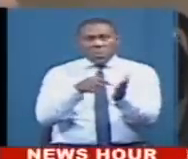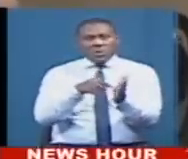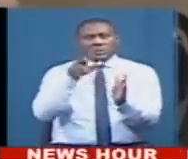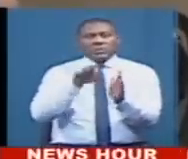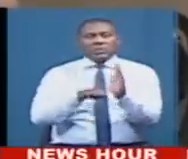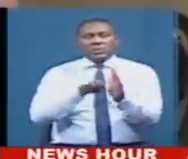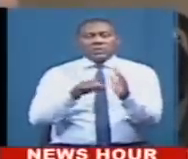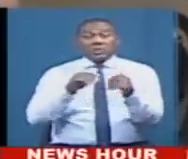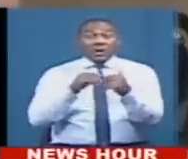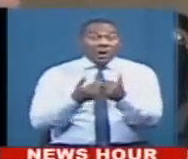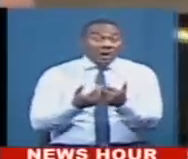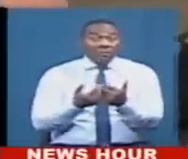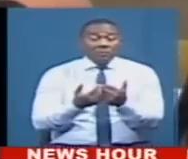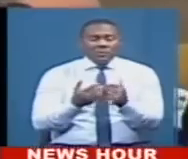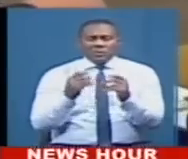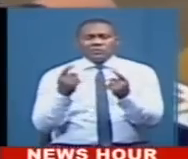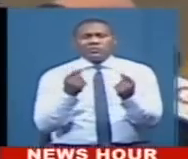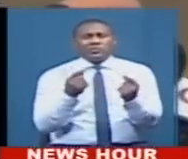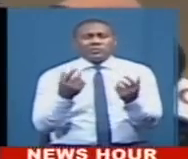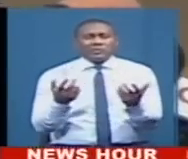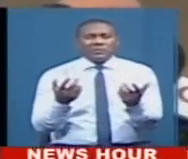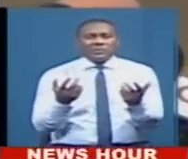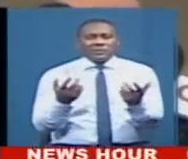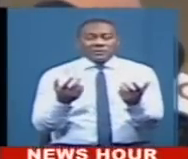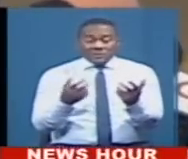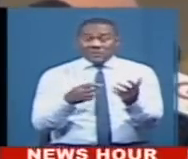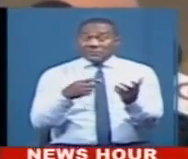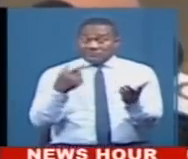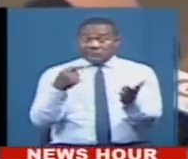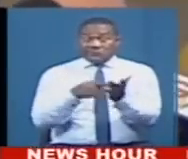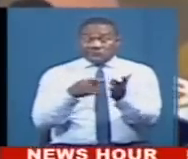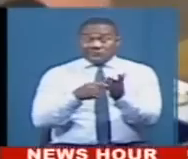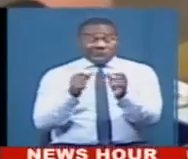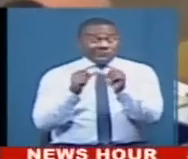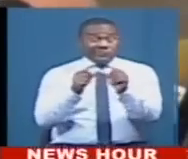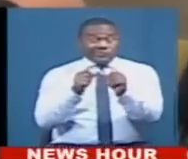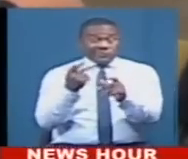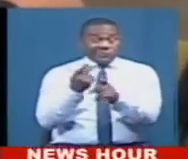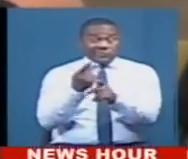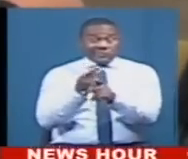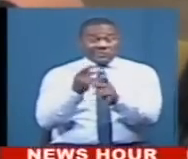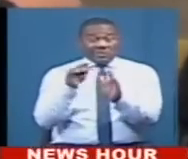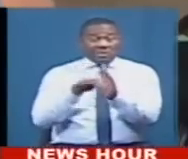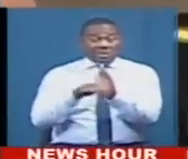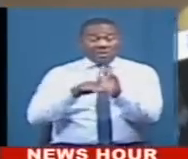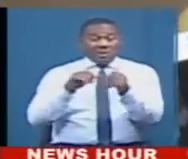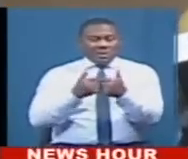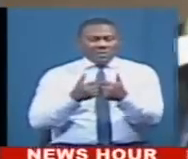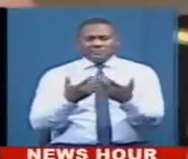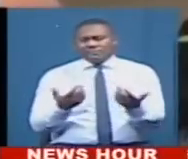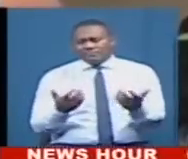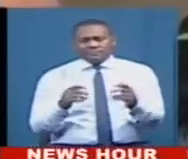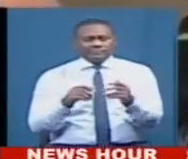vulnerabilities? What could be done to ensure its sustainability? How it could be